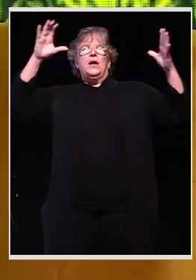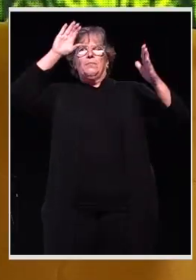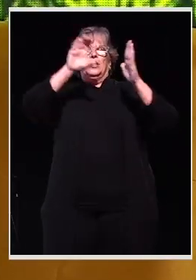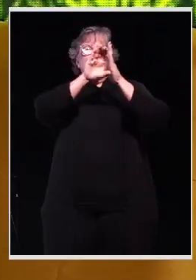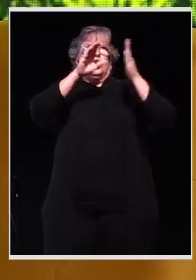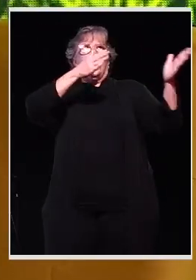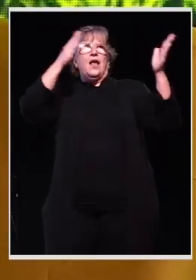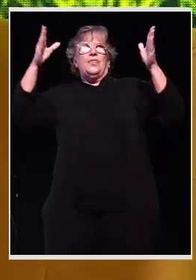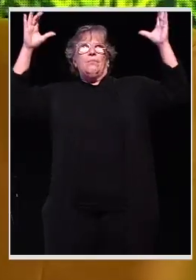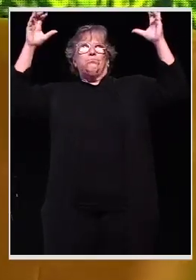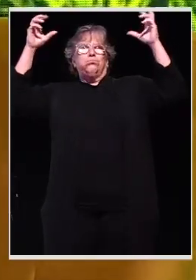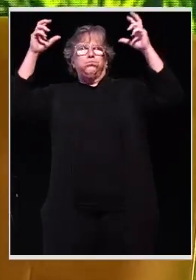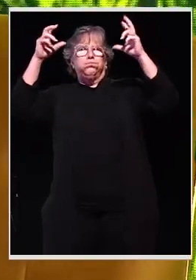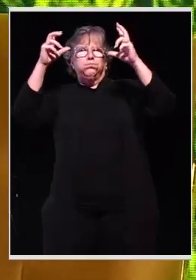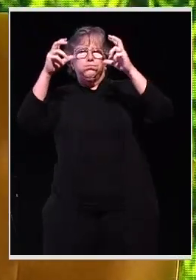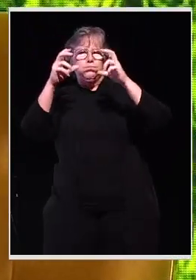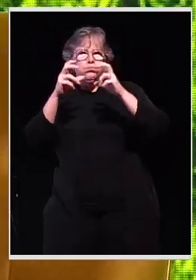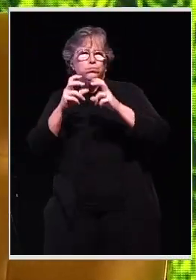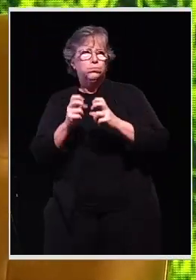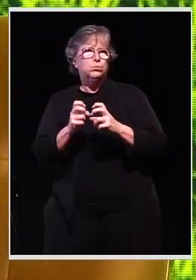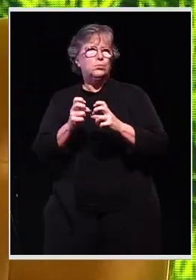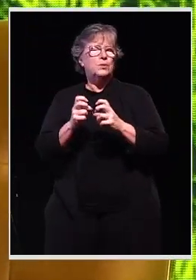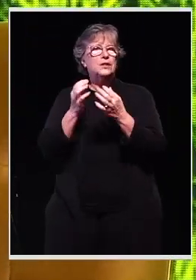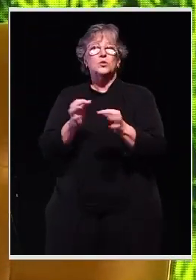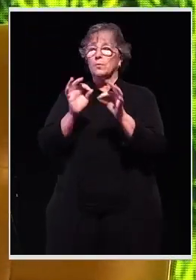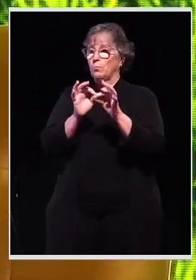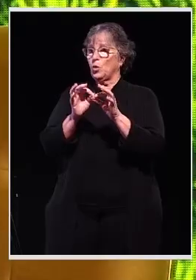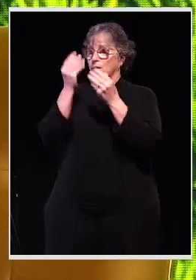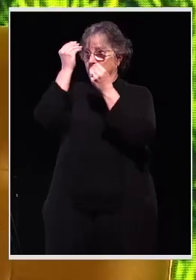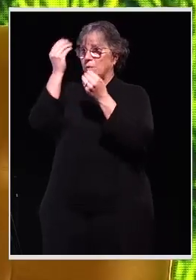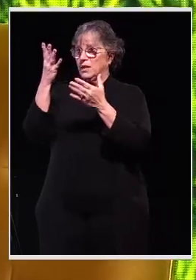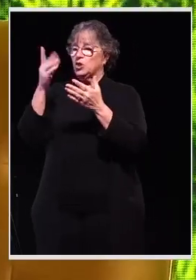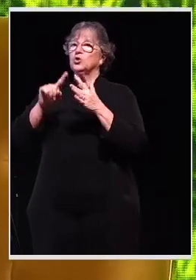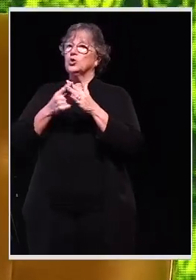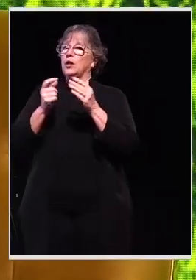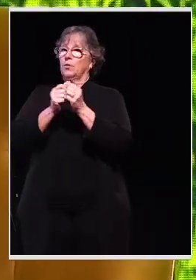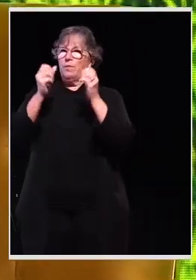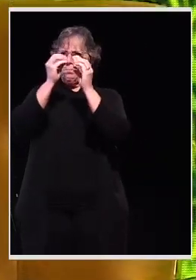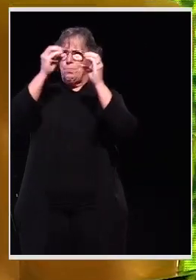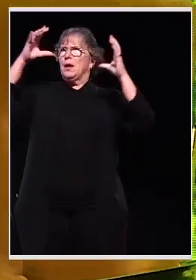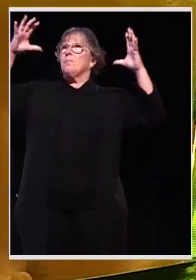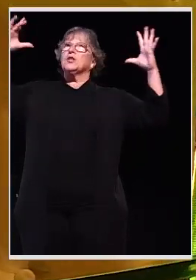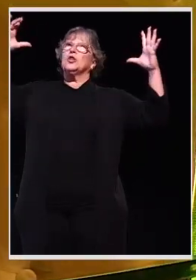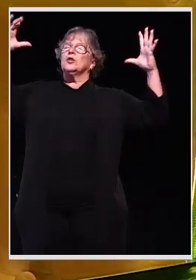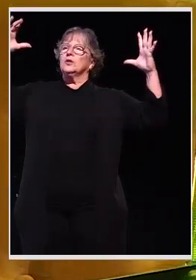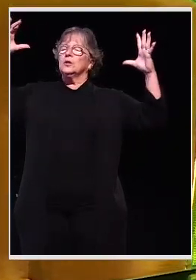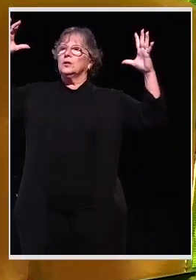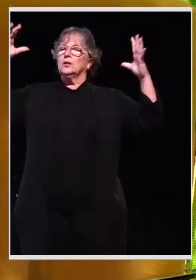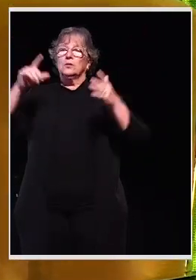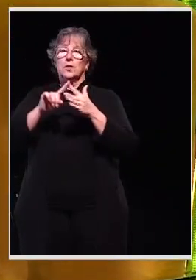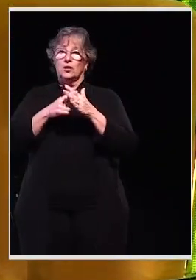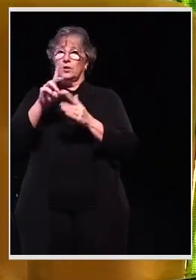down into some specifics and some really valuable information. So starting with big picture, I'll start with the